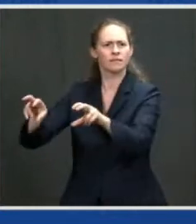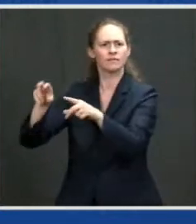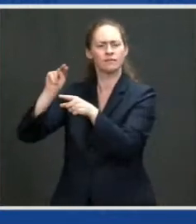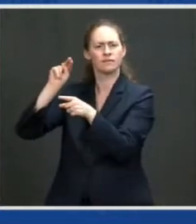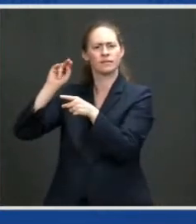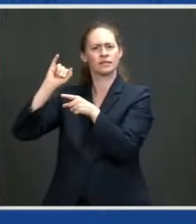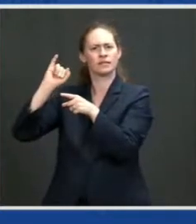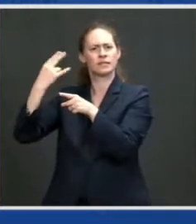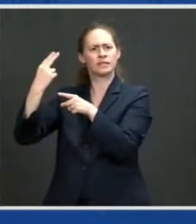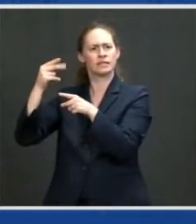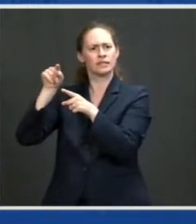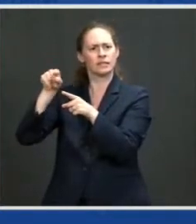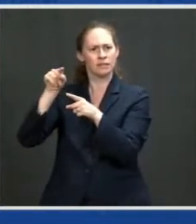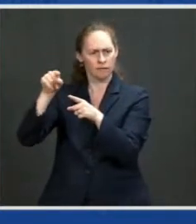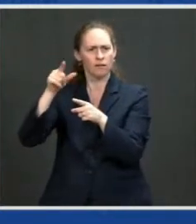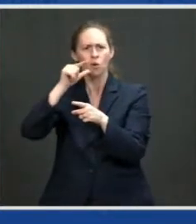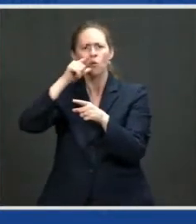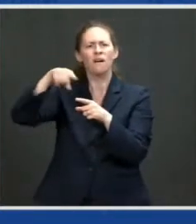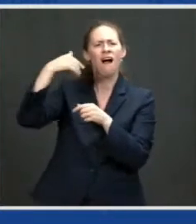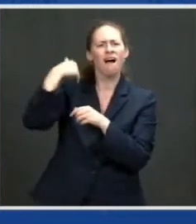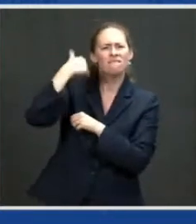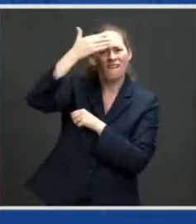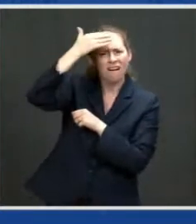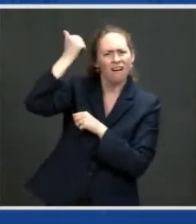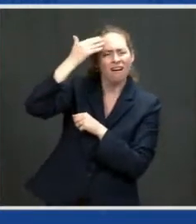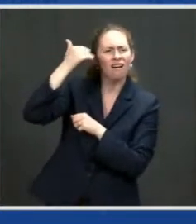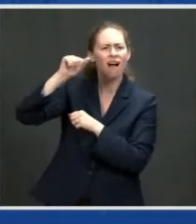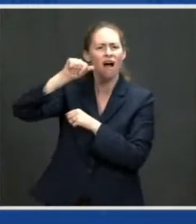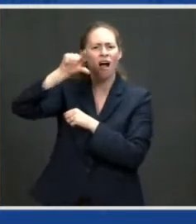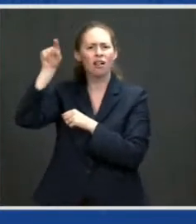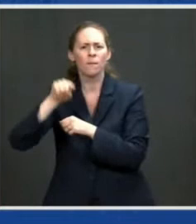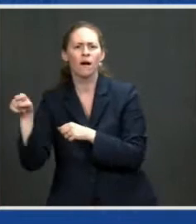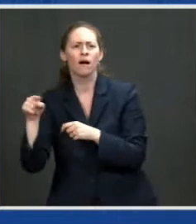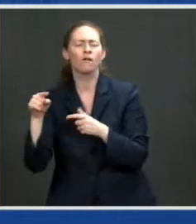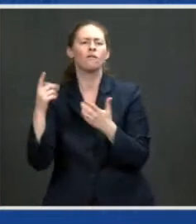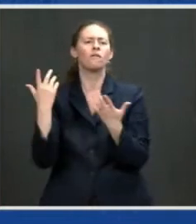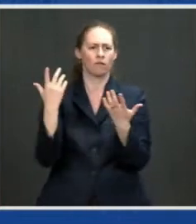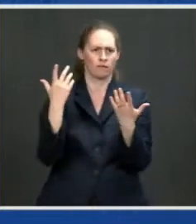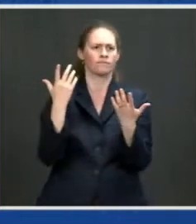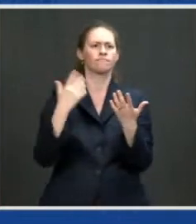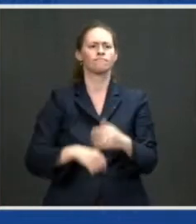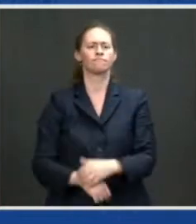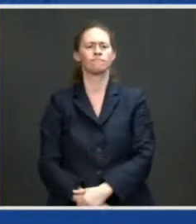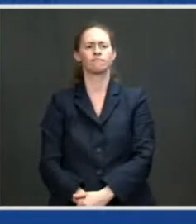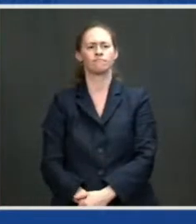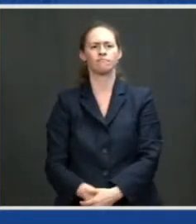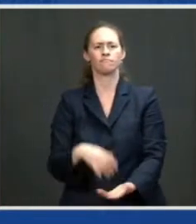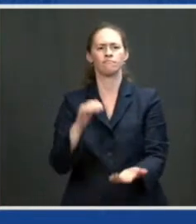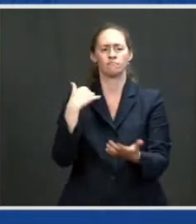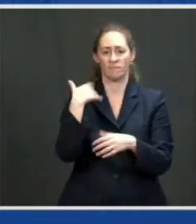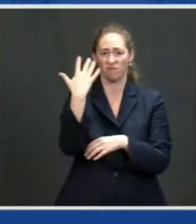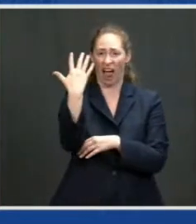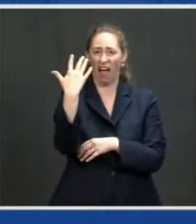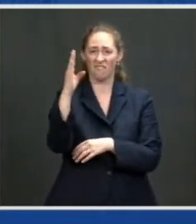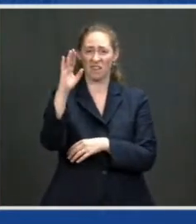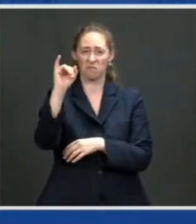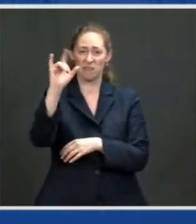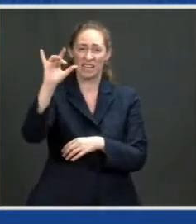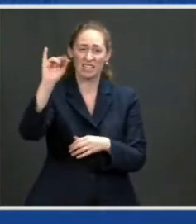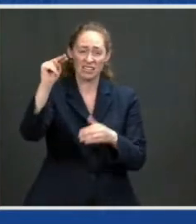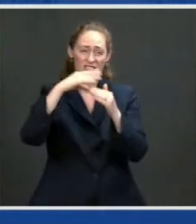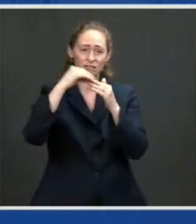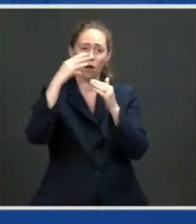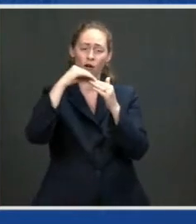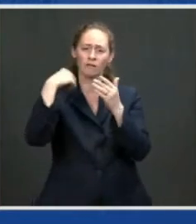diseases. It's estimated if we spend $5 billion a year on that research and development, focusing with insurance